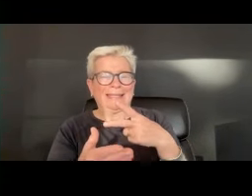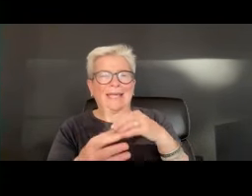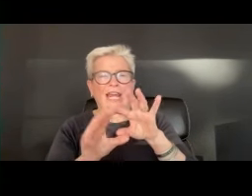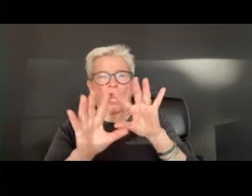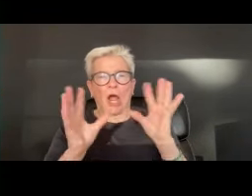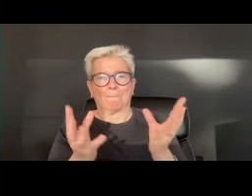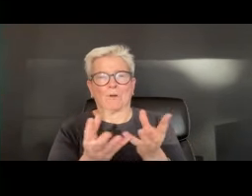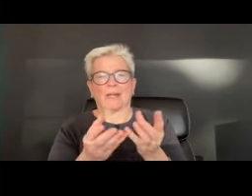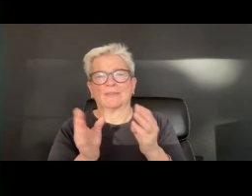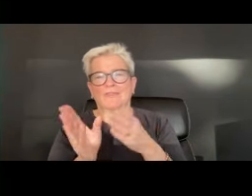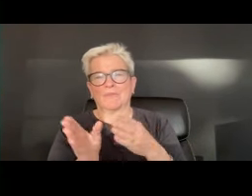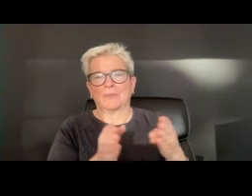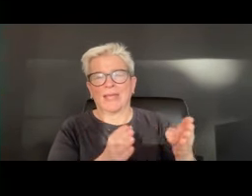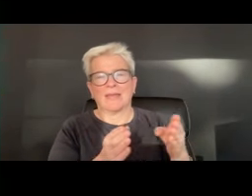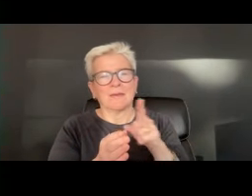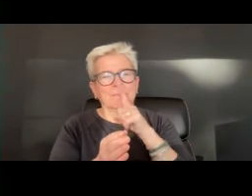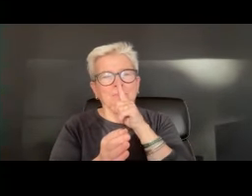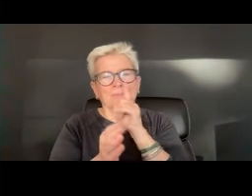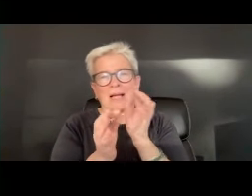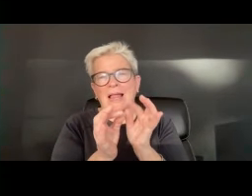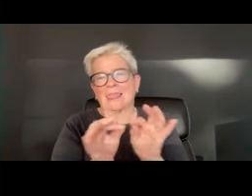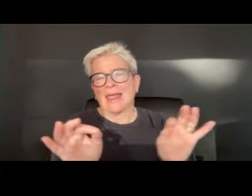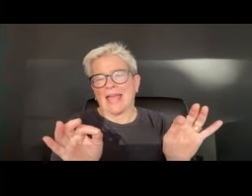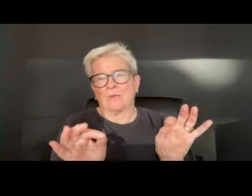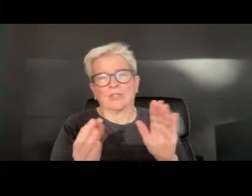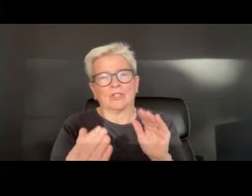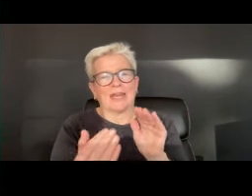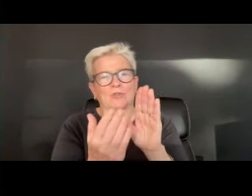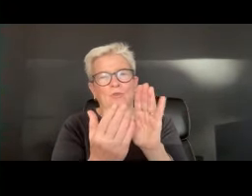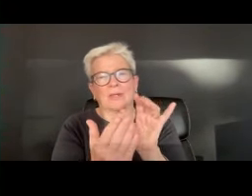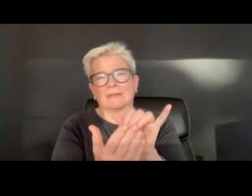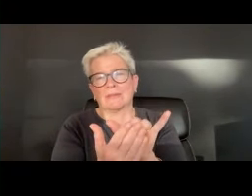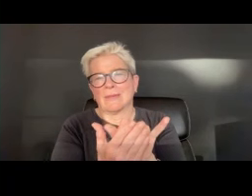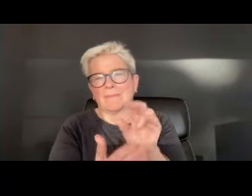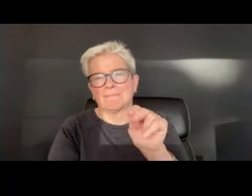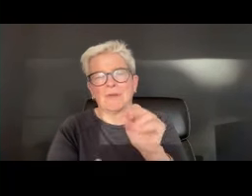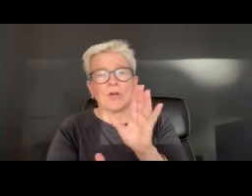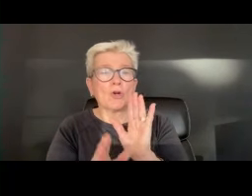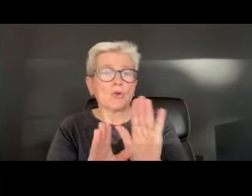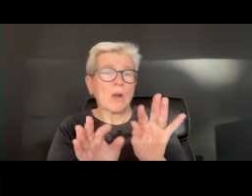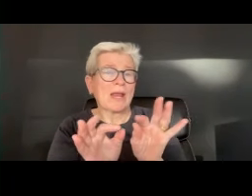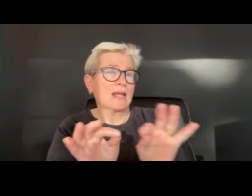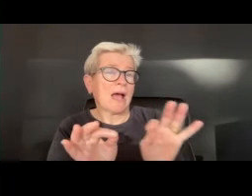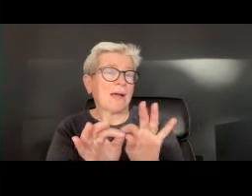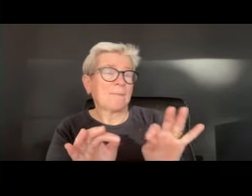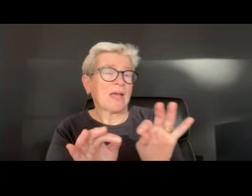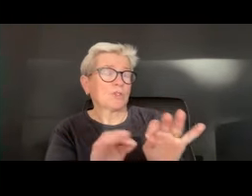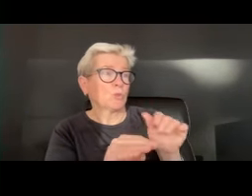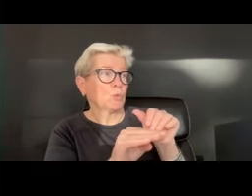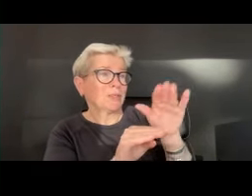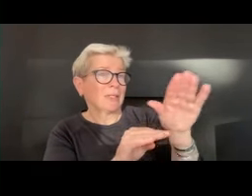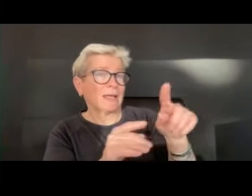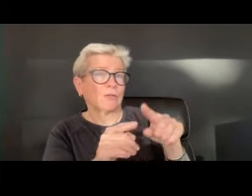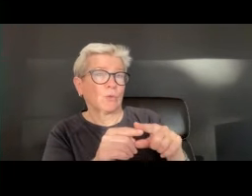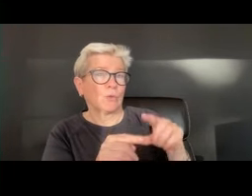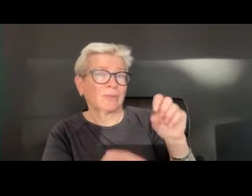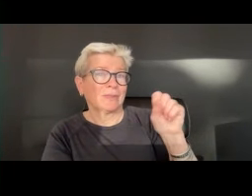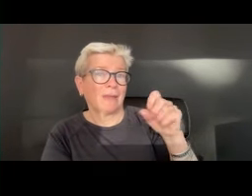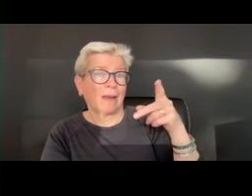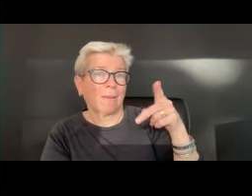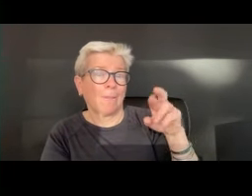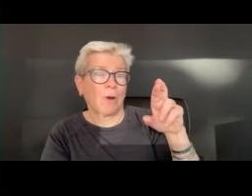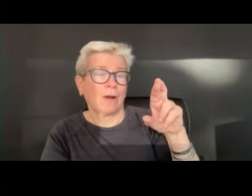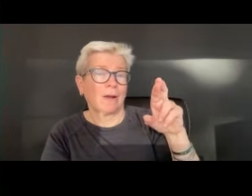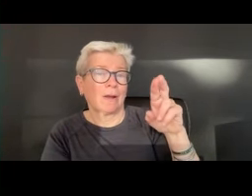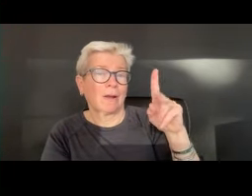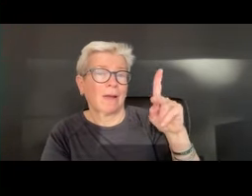plan. And we don't have any language that speaks to that. I think it'd be a great comment to direct to Seattle Parks and Recreation, especially as they're